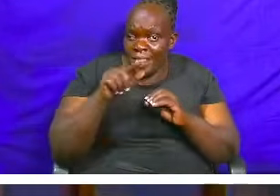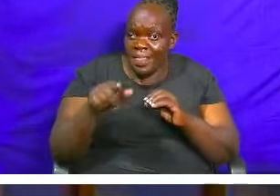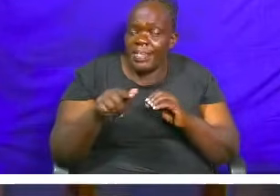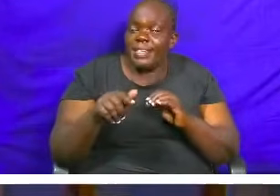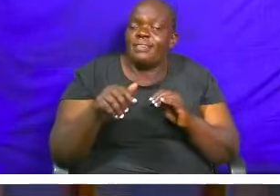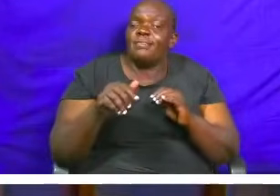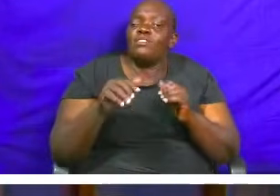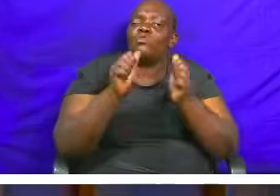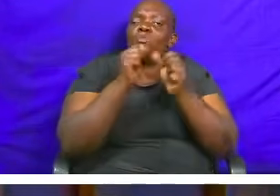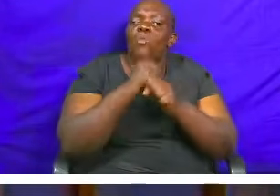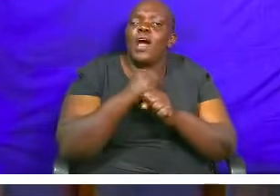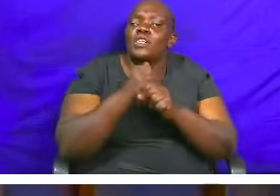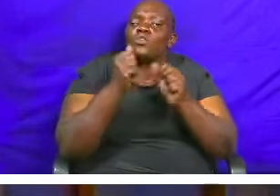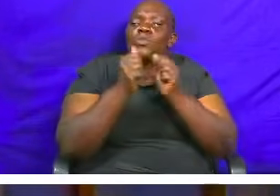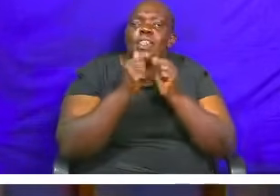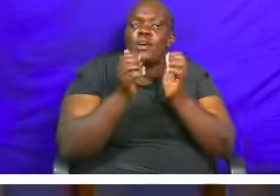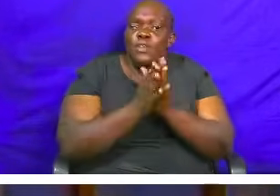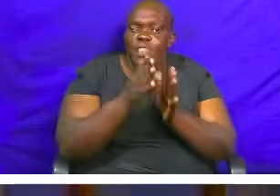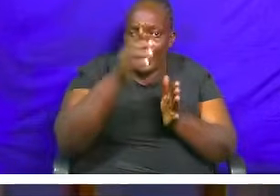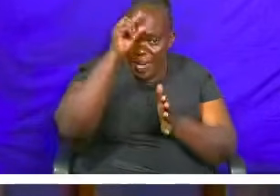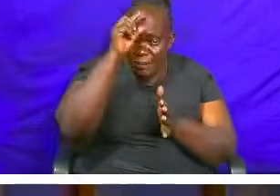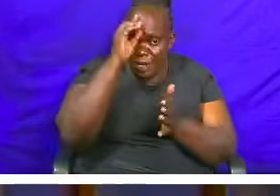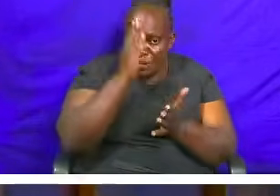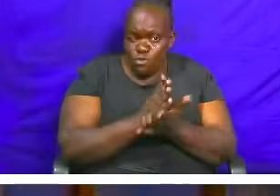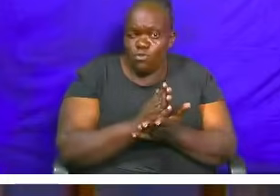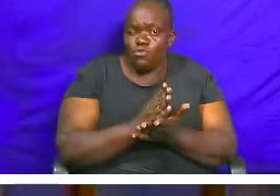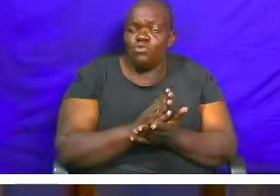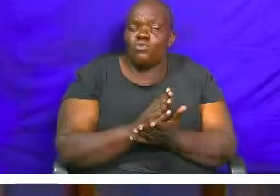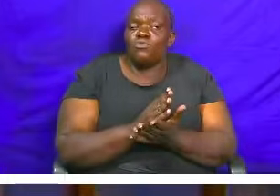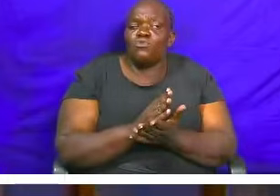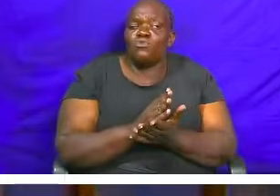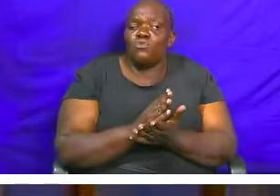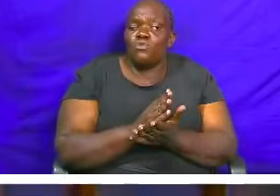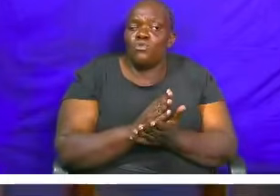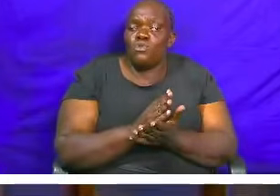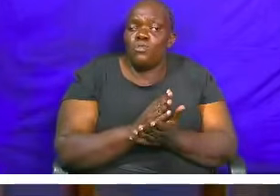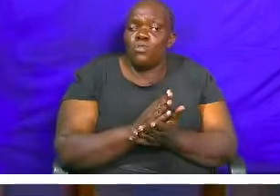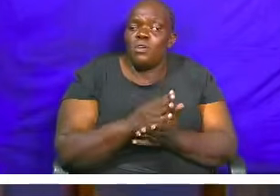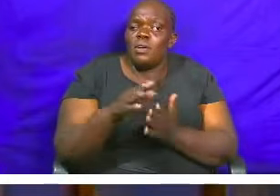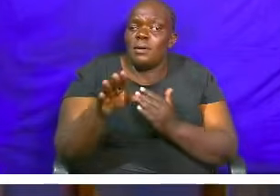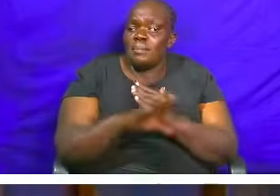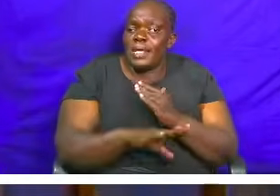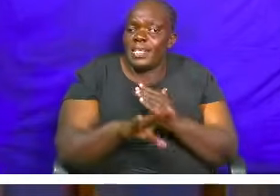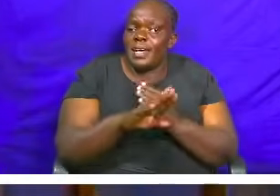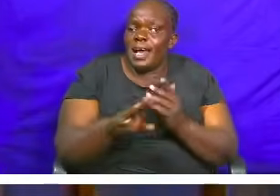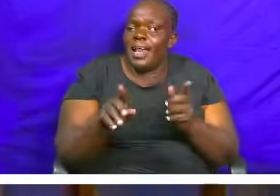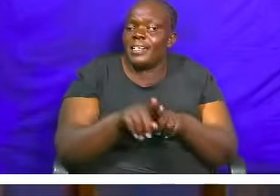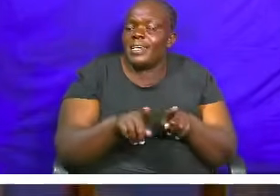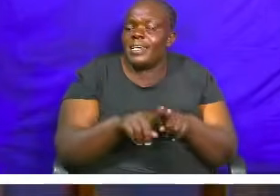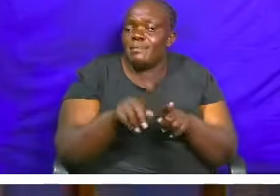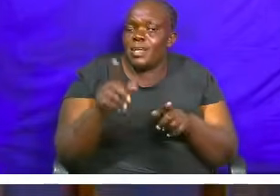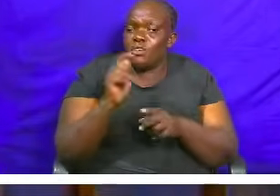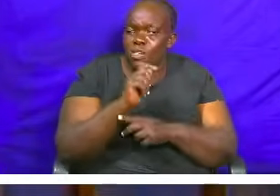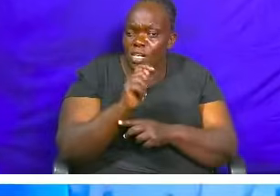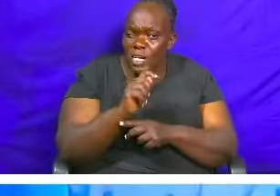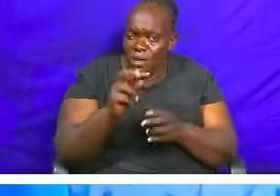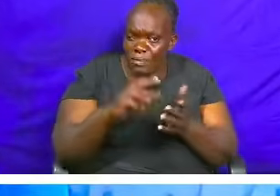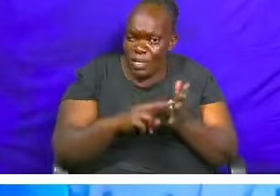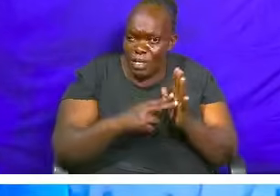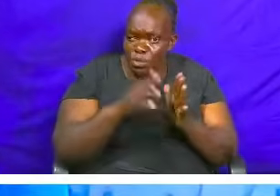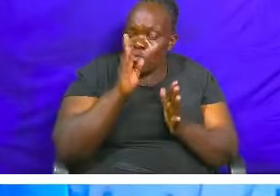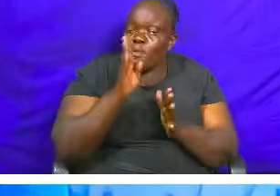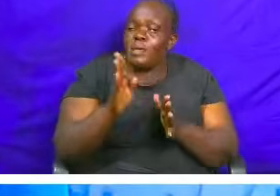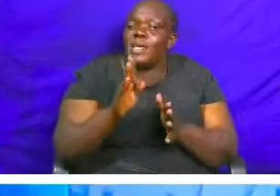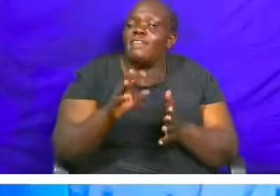with the SDG So what is the government offsetting to the end user, to the money? So basically, the subsidized cylinder is a cylinder that would be funded